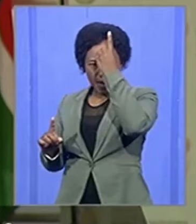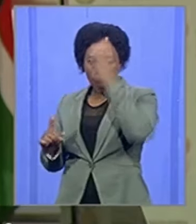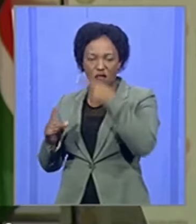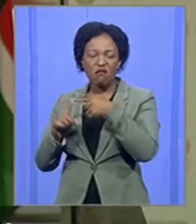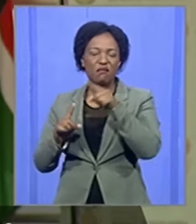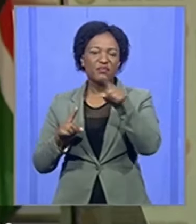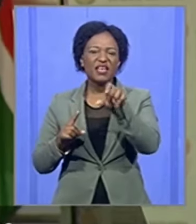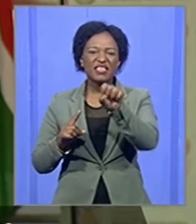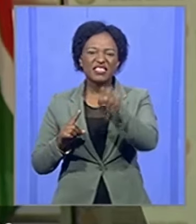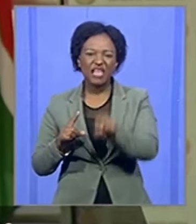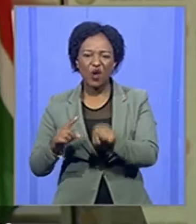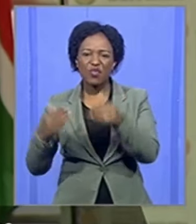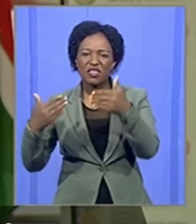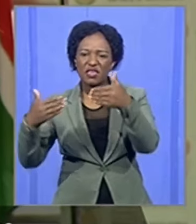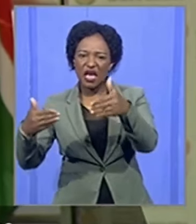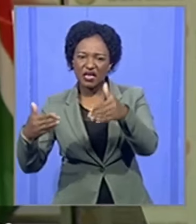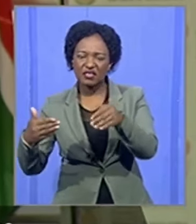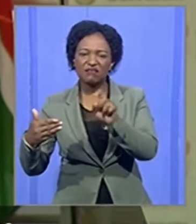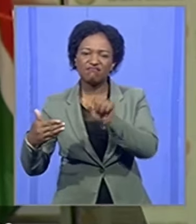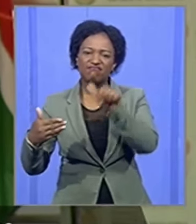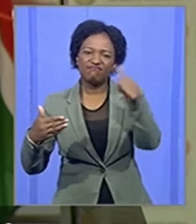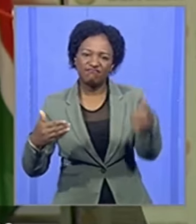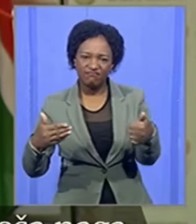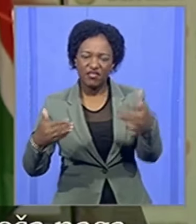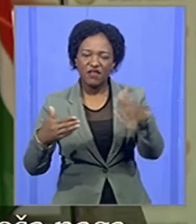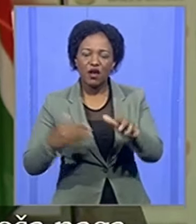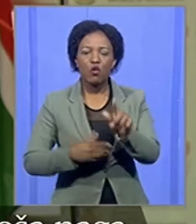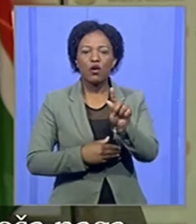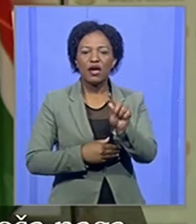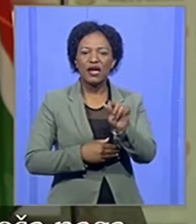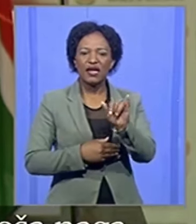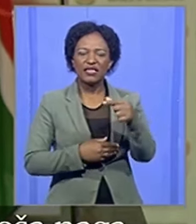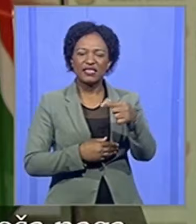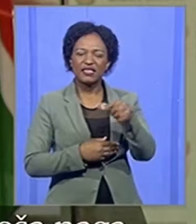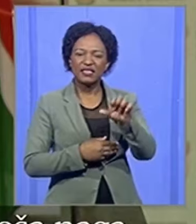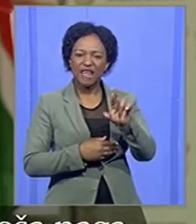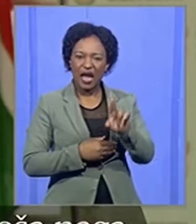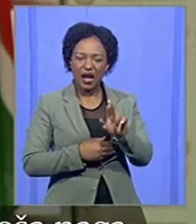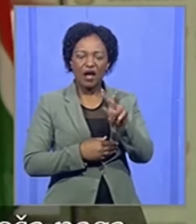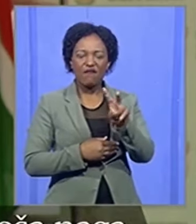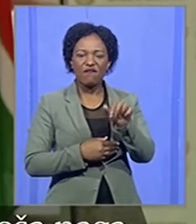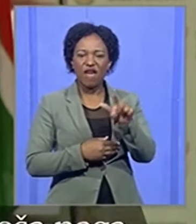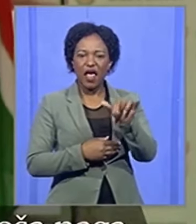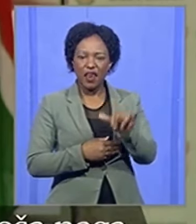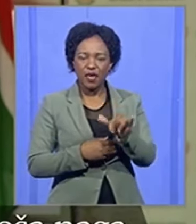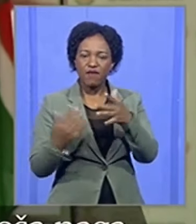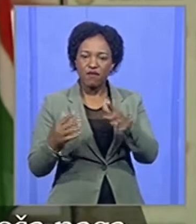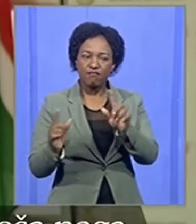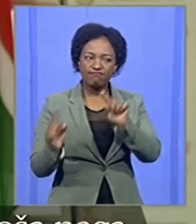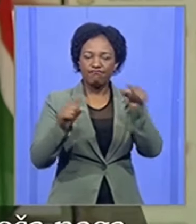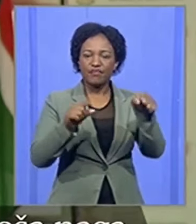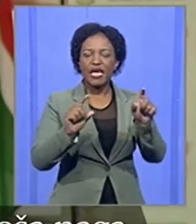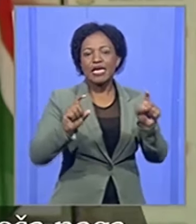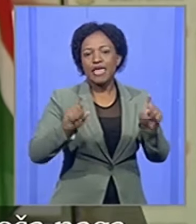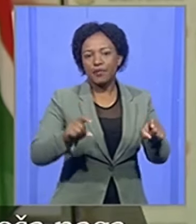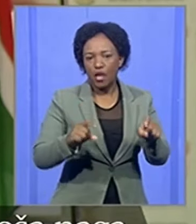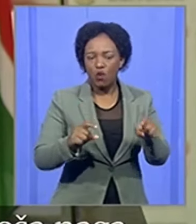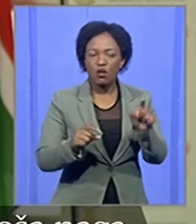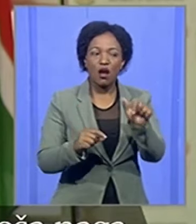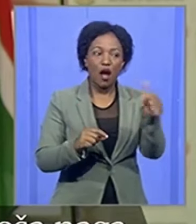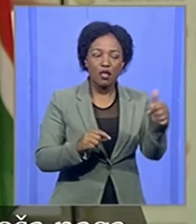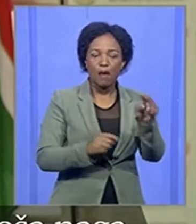mo Johannesburg, go tloga South Gate ra Tiger Valley kua go la Cape Town, go tloga mo re lebelela dimolo tše ding